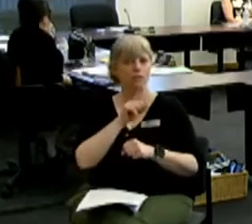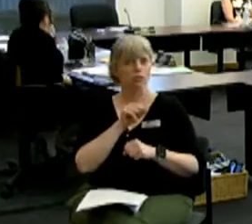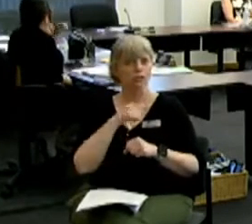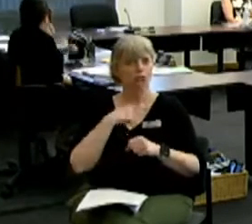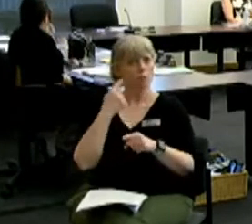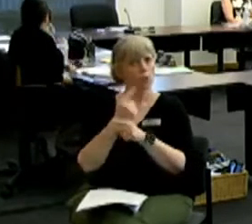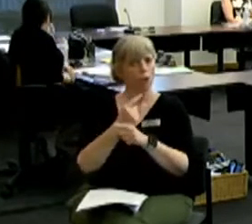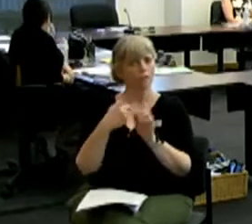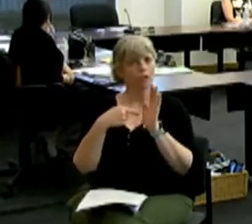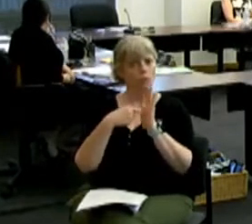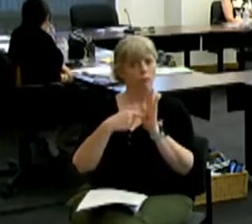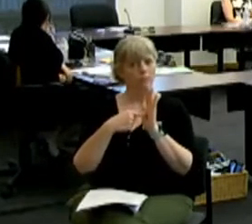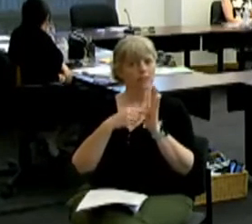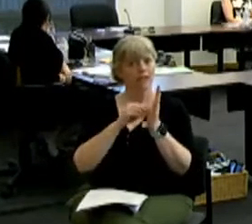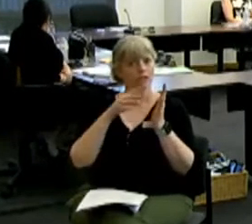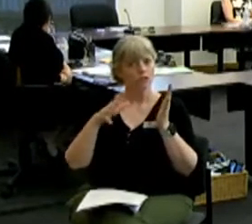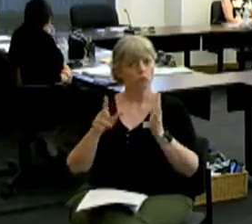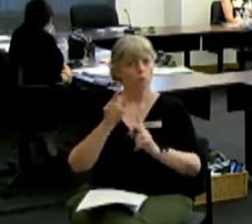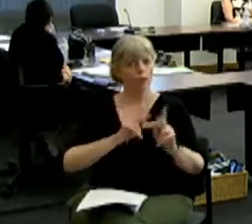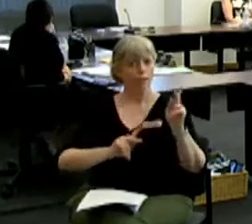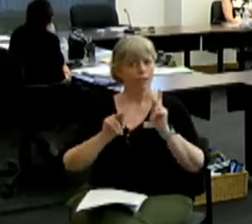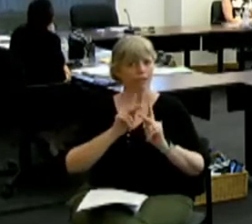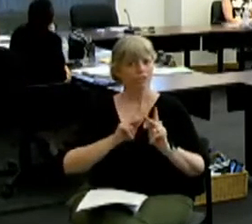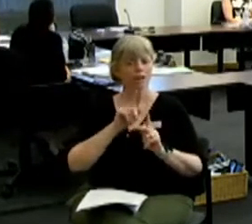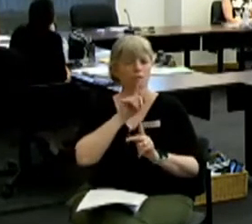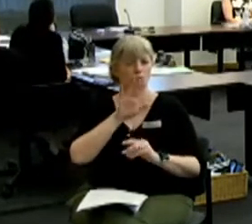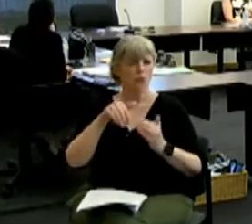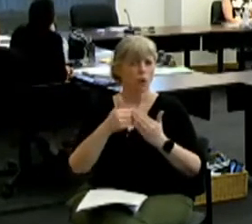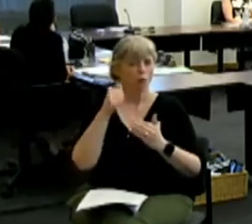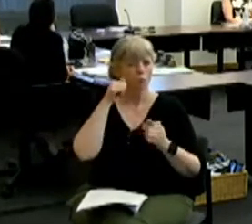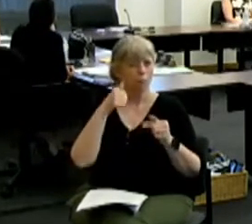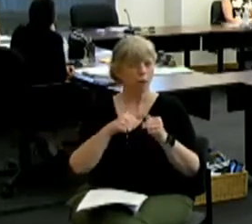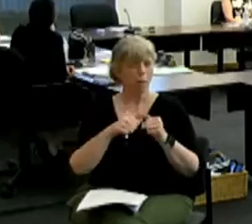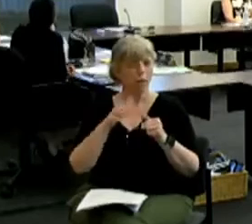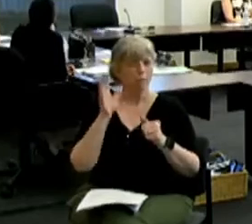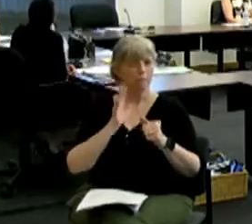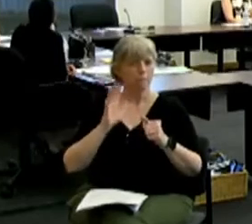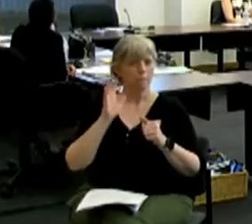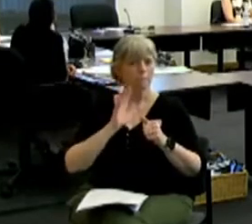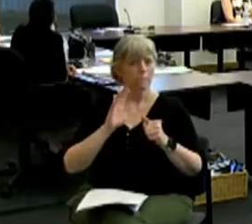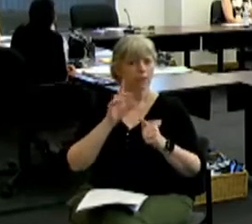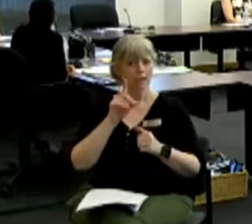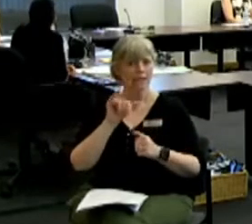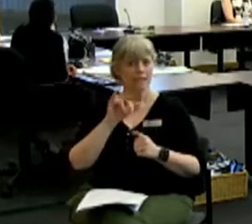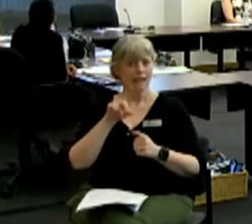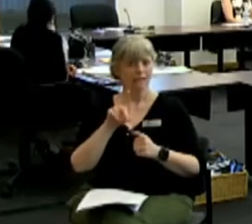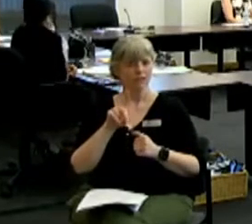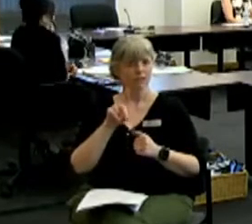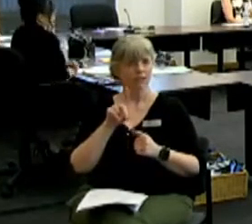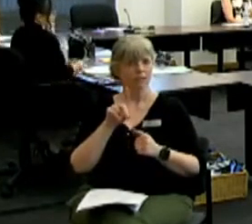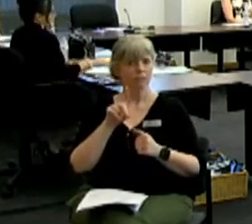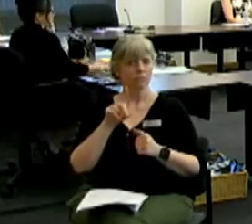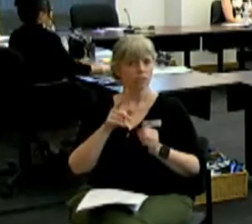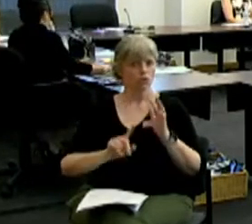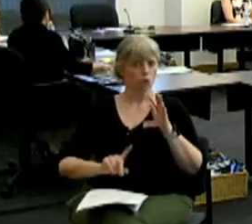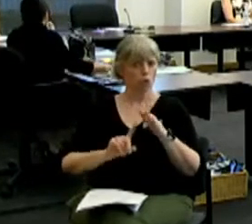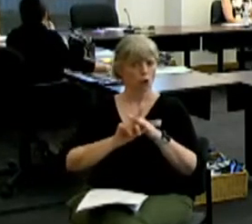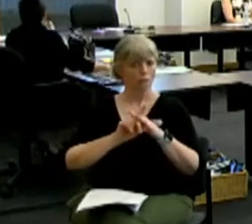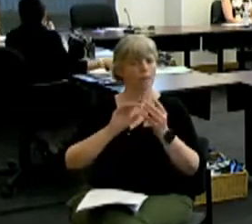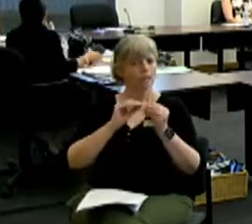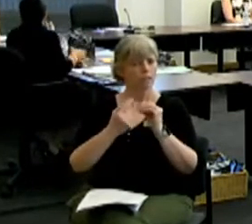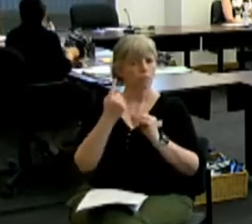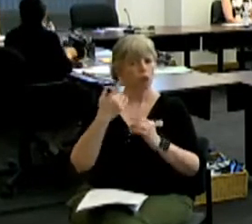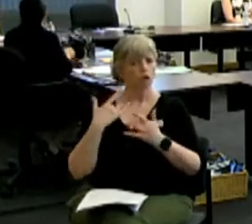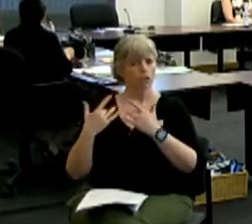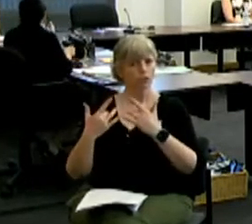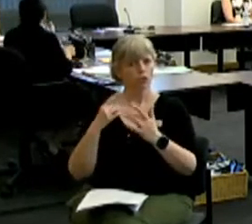properly represented the student body. And I'm sure you all remember a while back when David had his poll that he showed up, the #1 concern